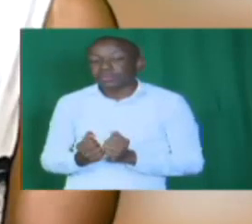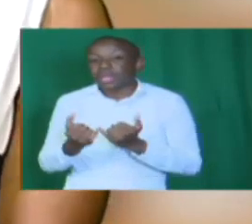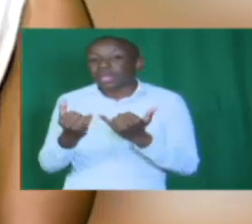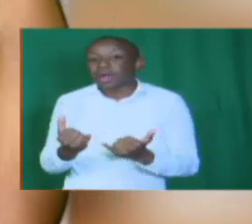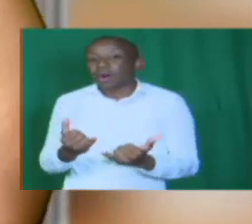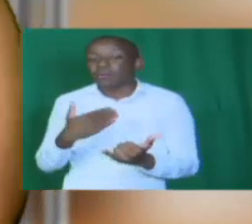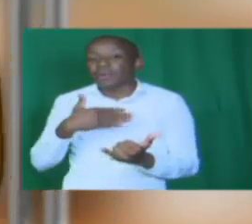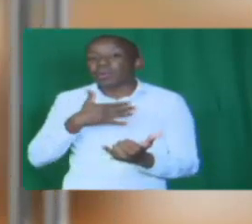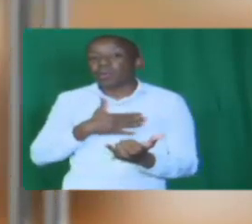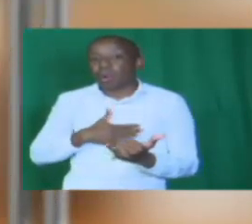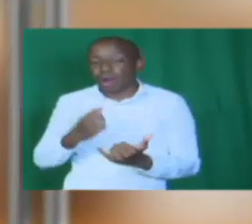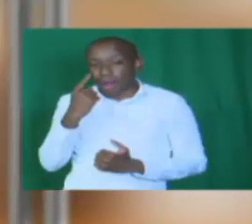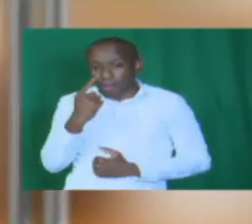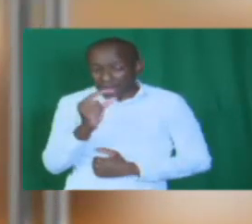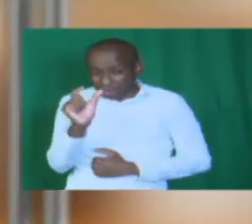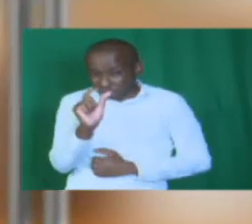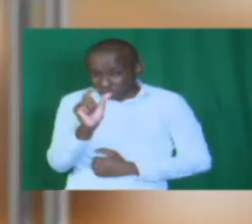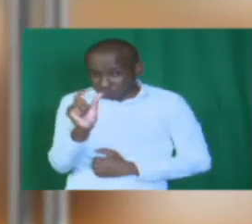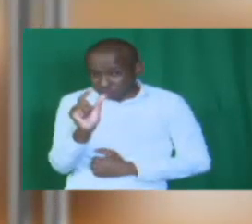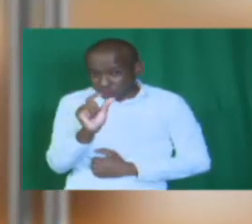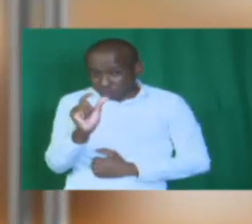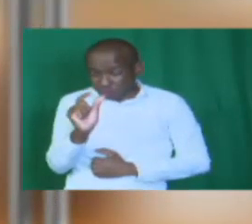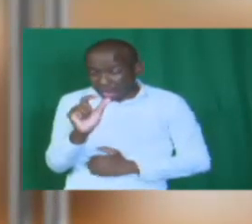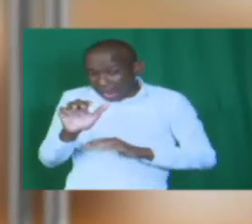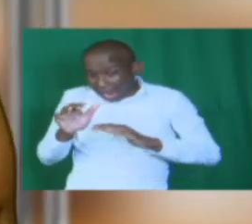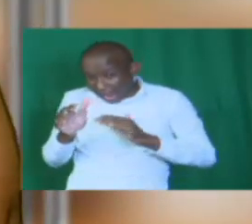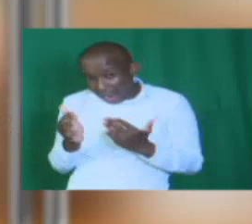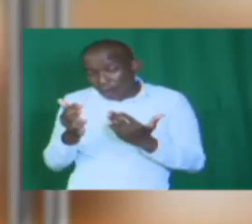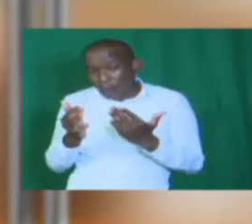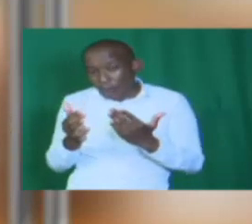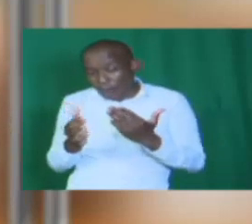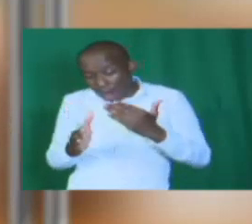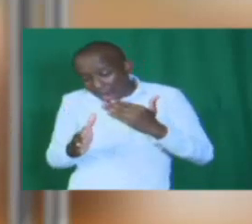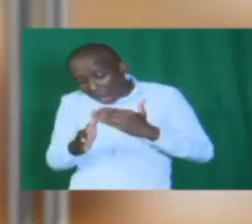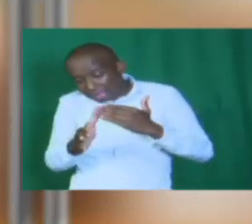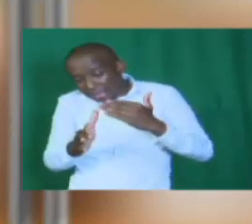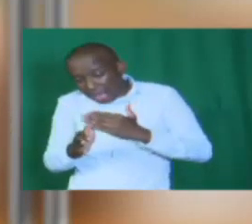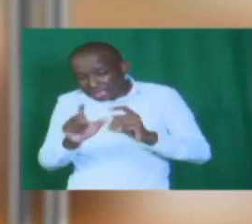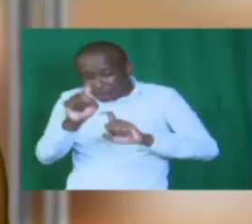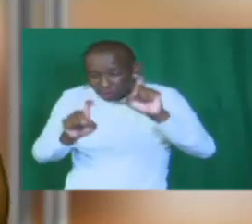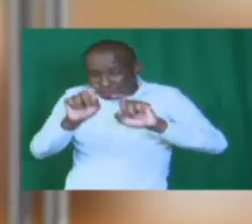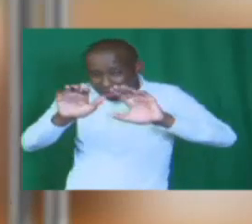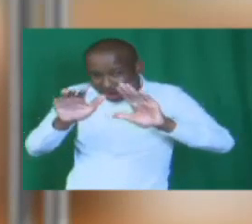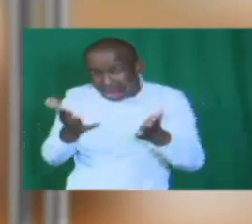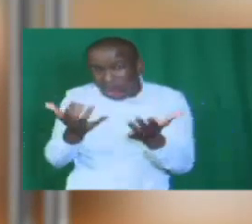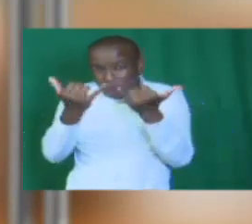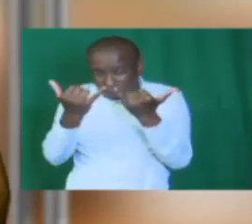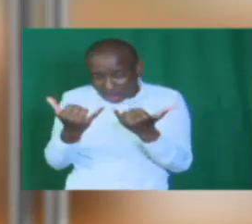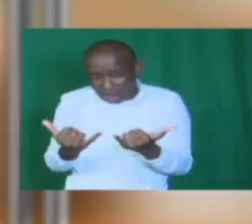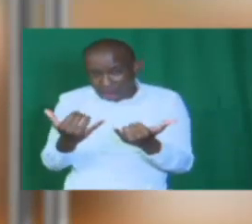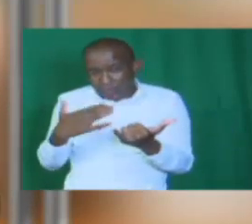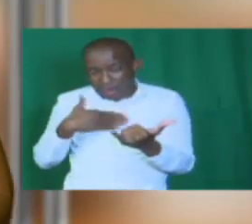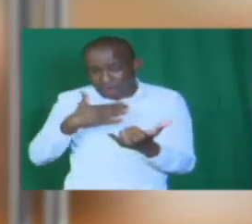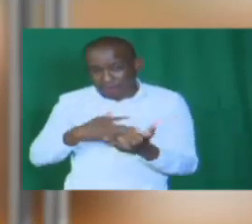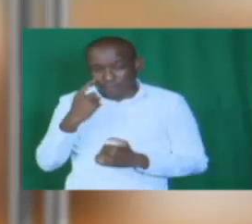then look briefly into responding to questions. Okay, generally, what